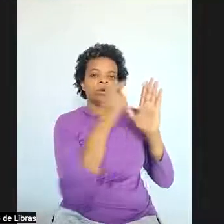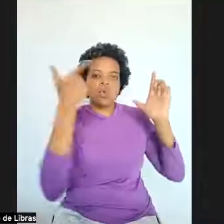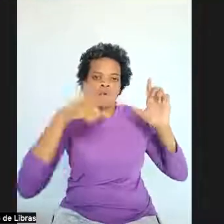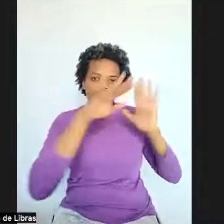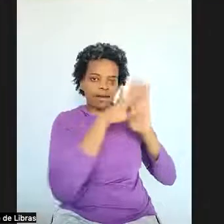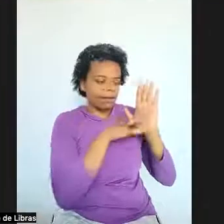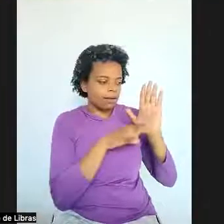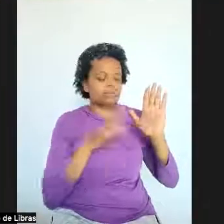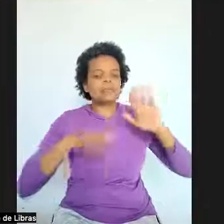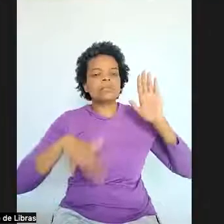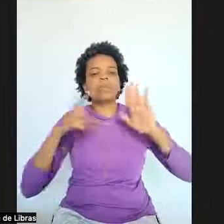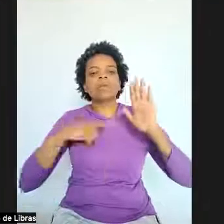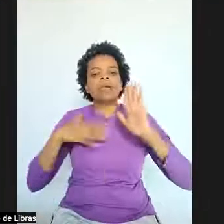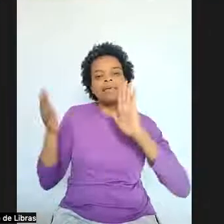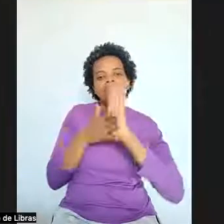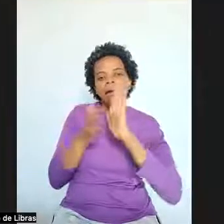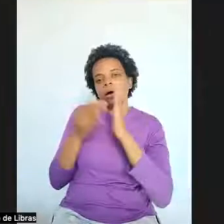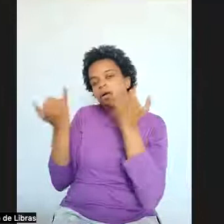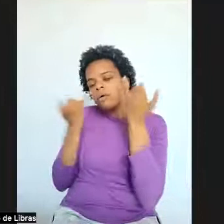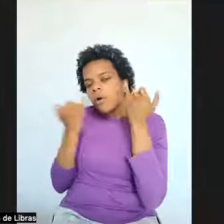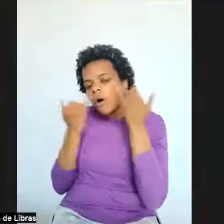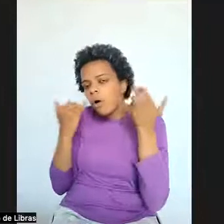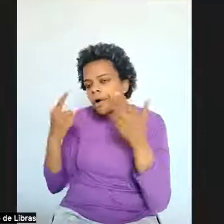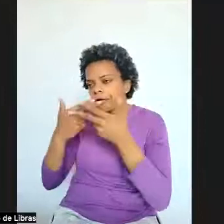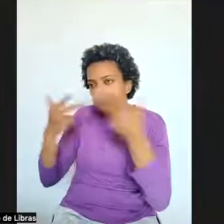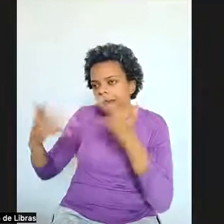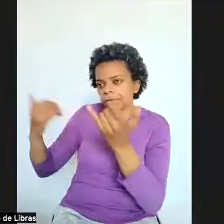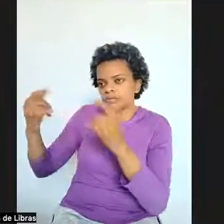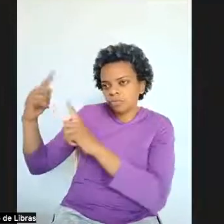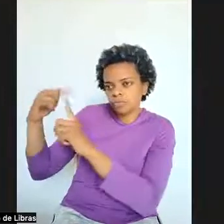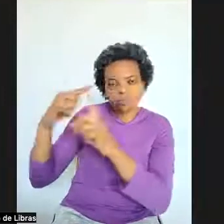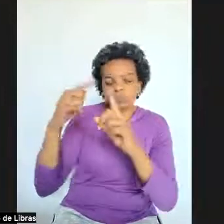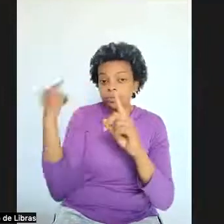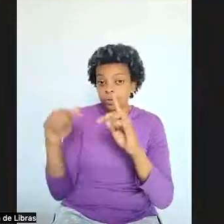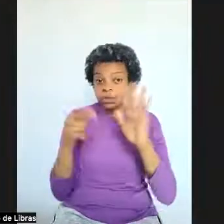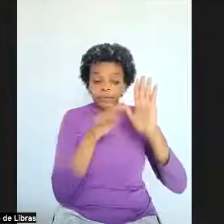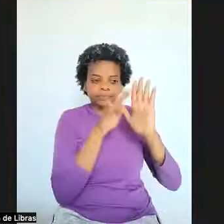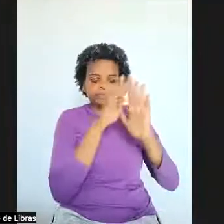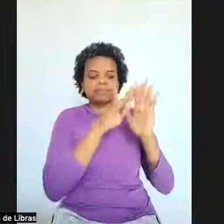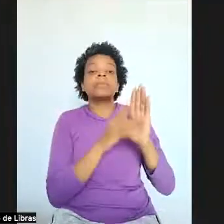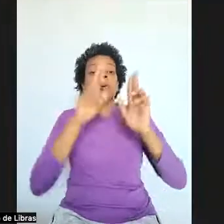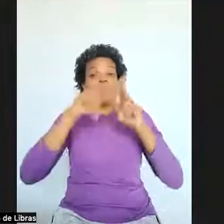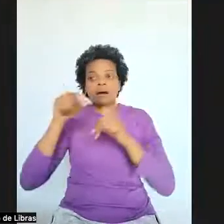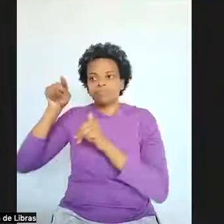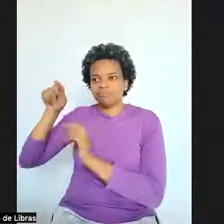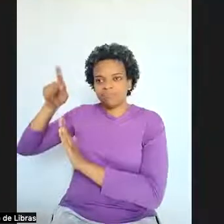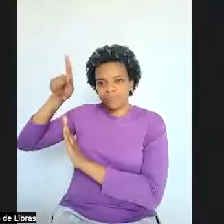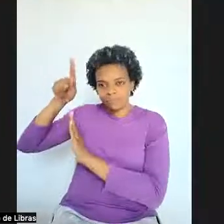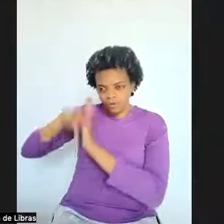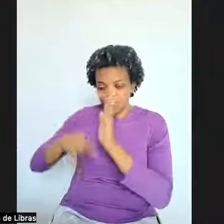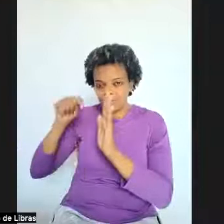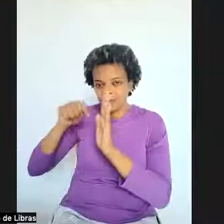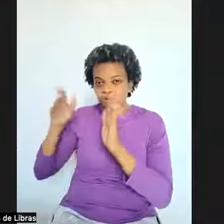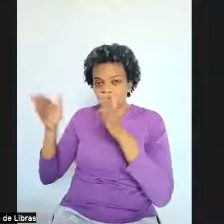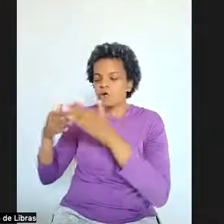the species because there weren't not enough information, data, studies about the species. And the spinning